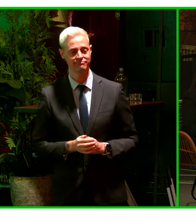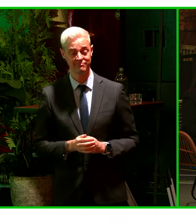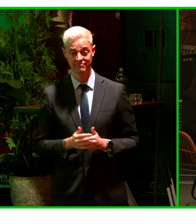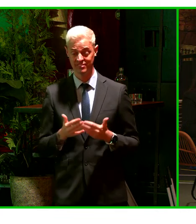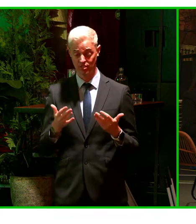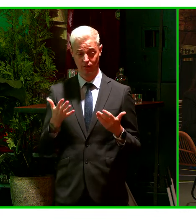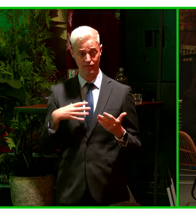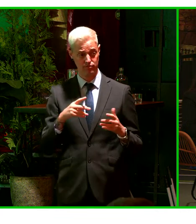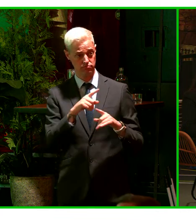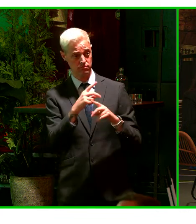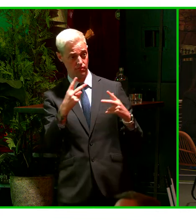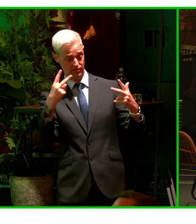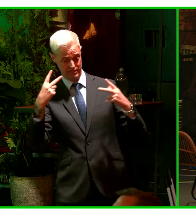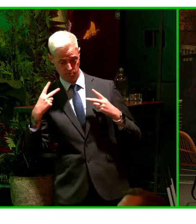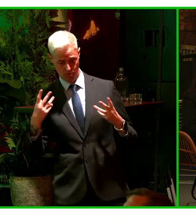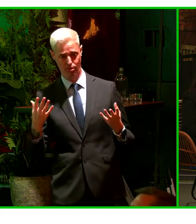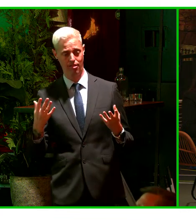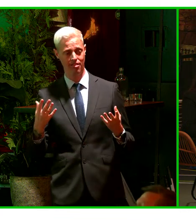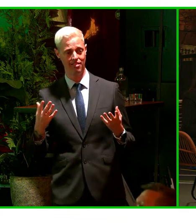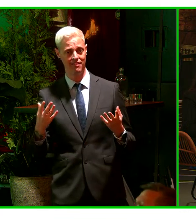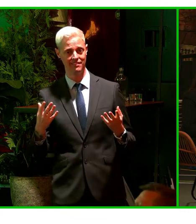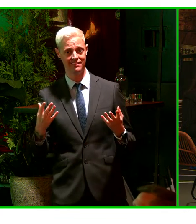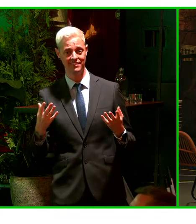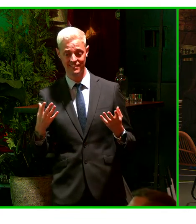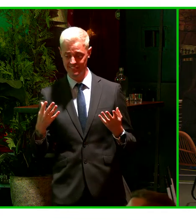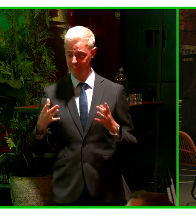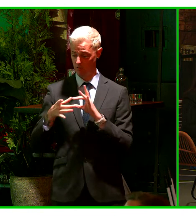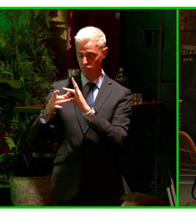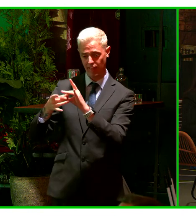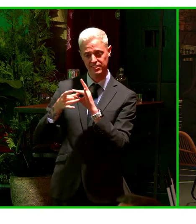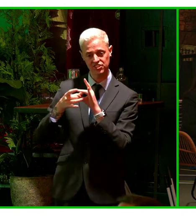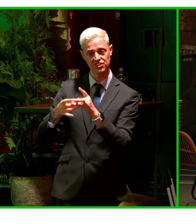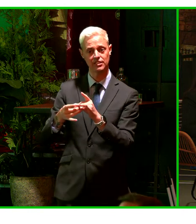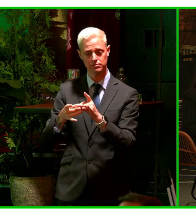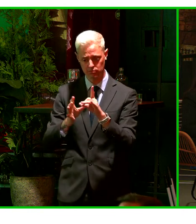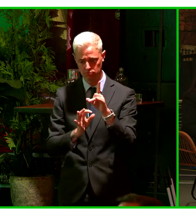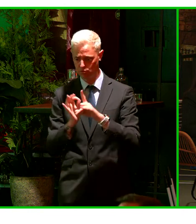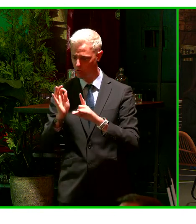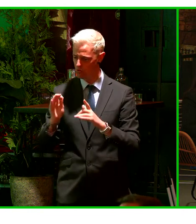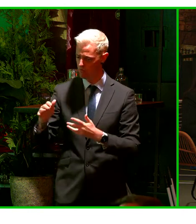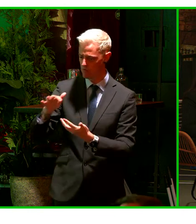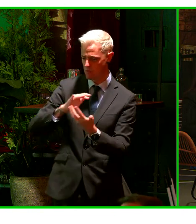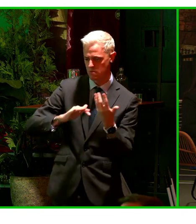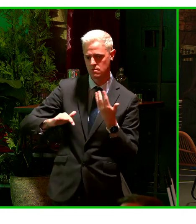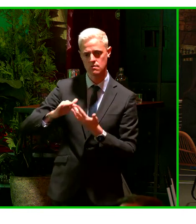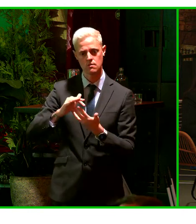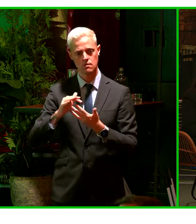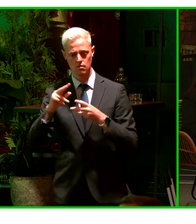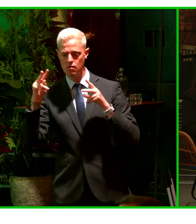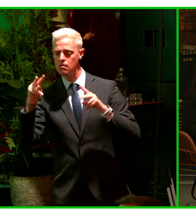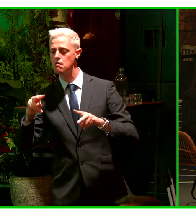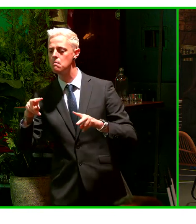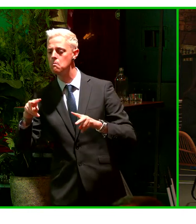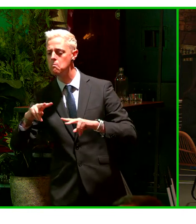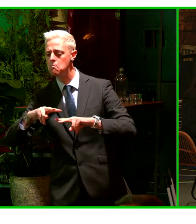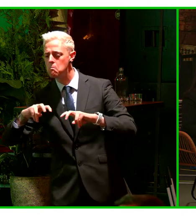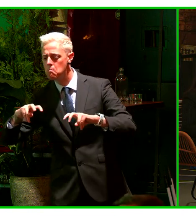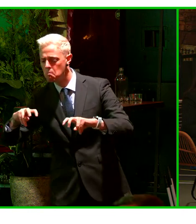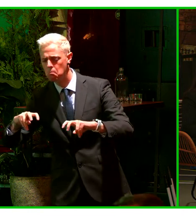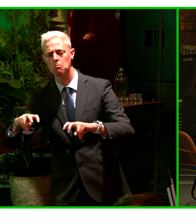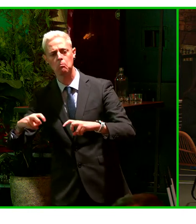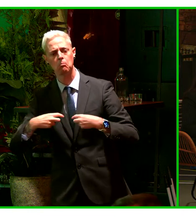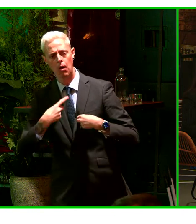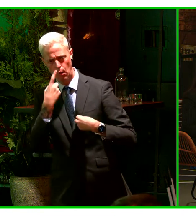We need to get the relationships, the partnerships, particularly with the LOAs, get visibility, make it seem, yeah, we could do